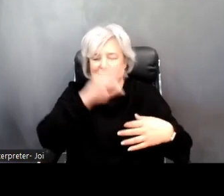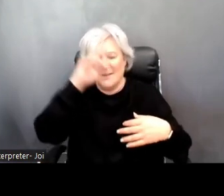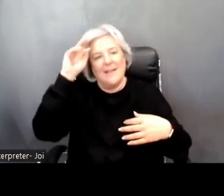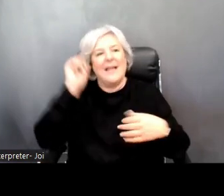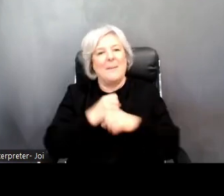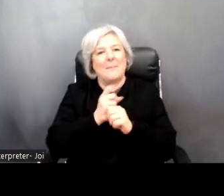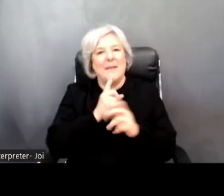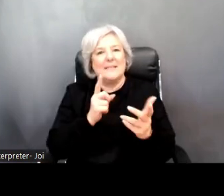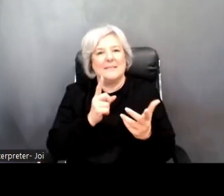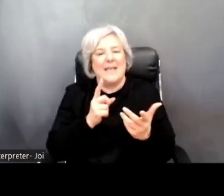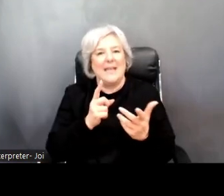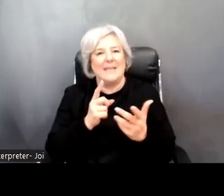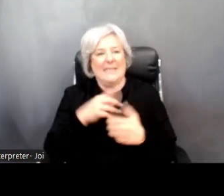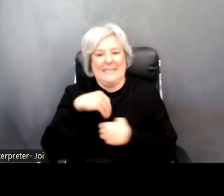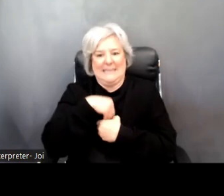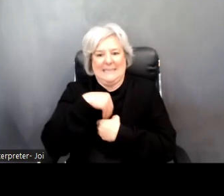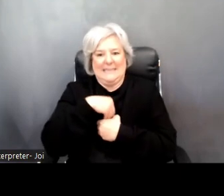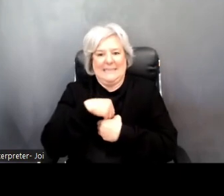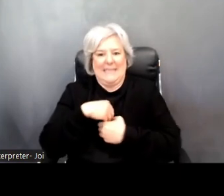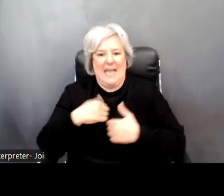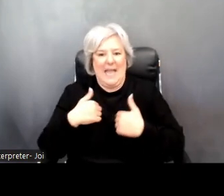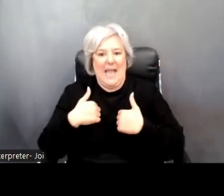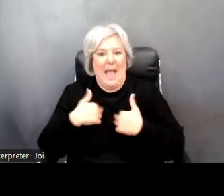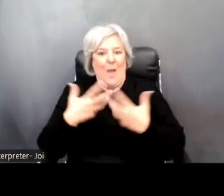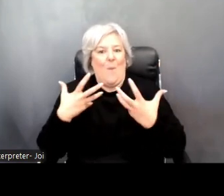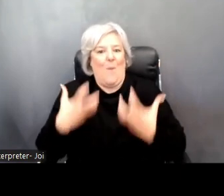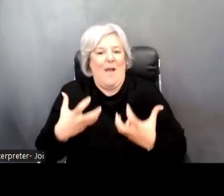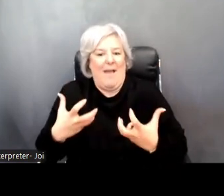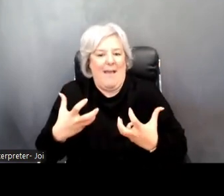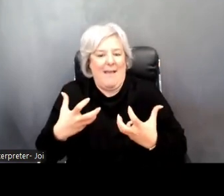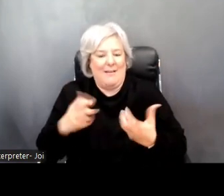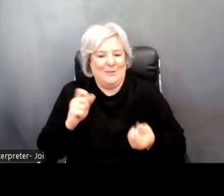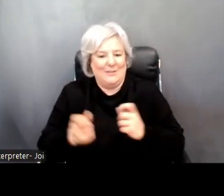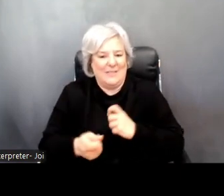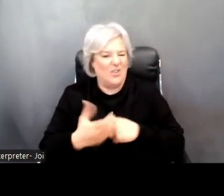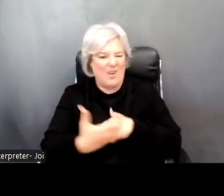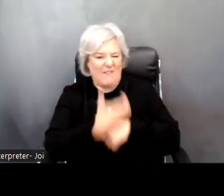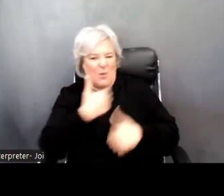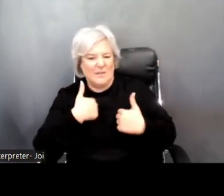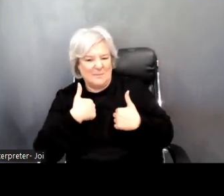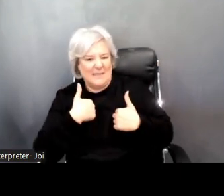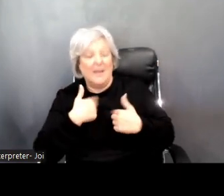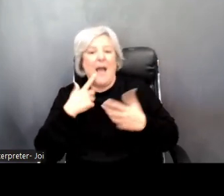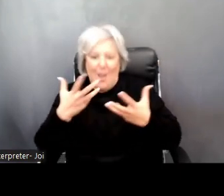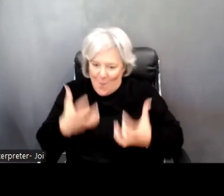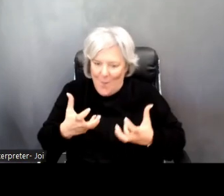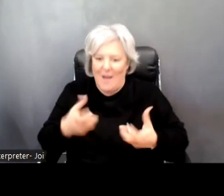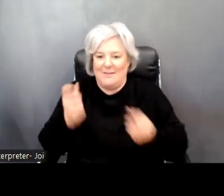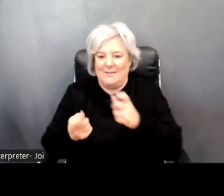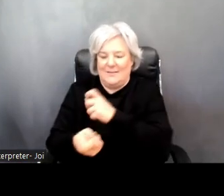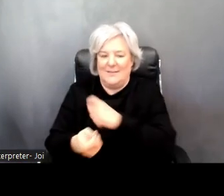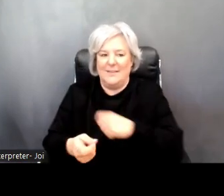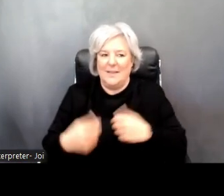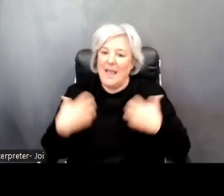that intrinsic motivation. I'm going to do it now because I want to, not because you're making me. And that confidence that I am